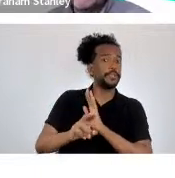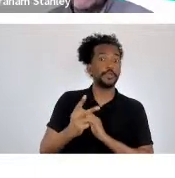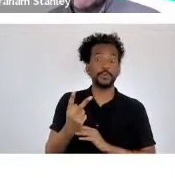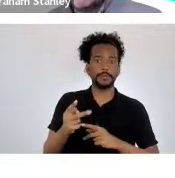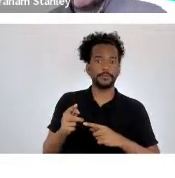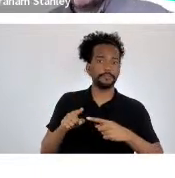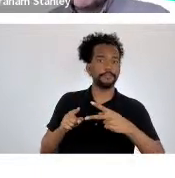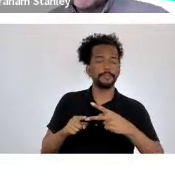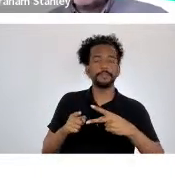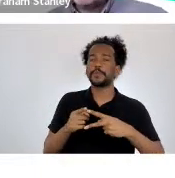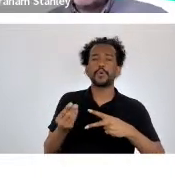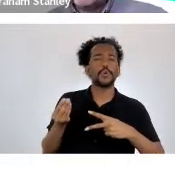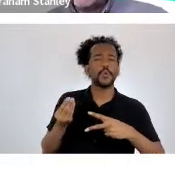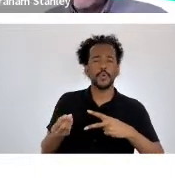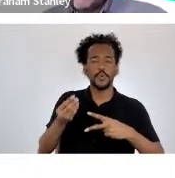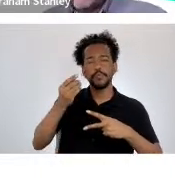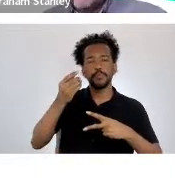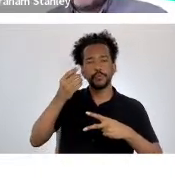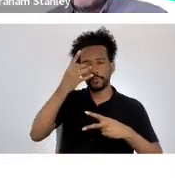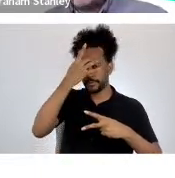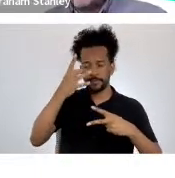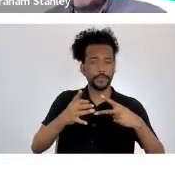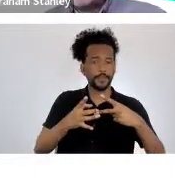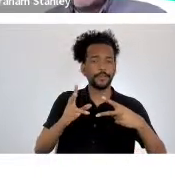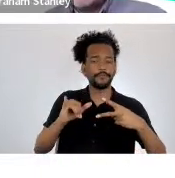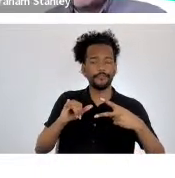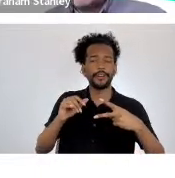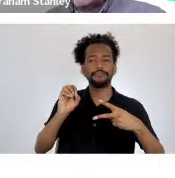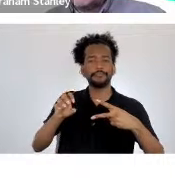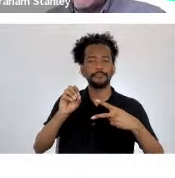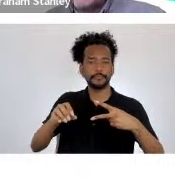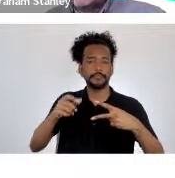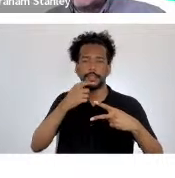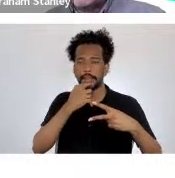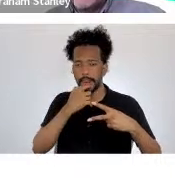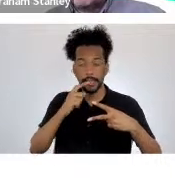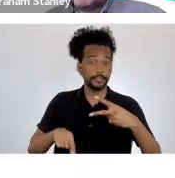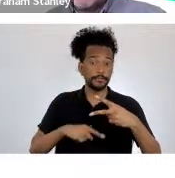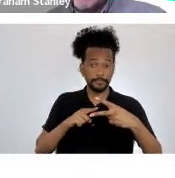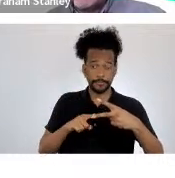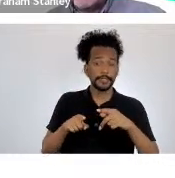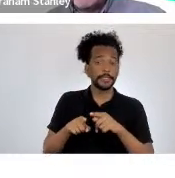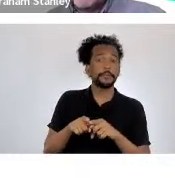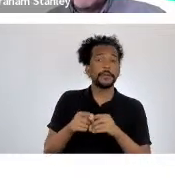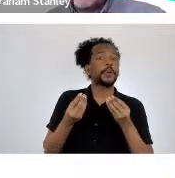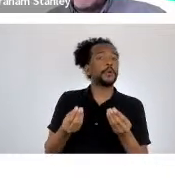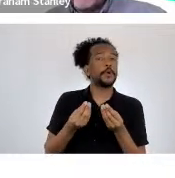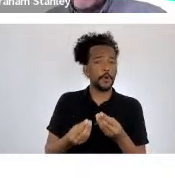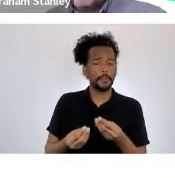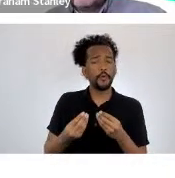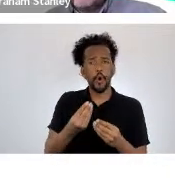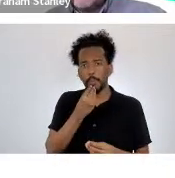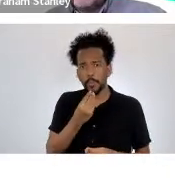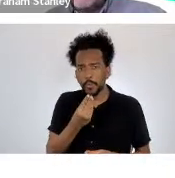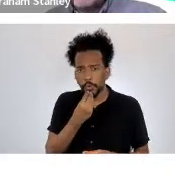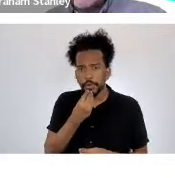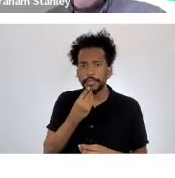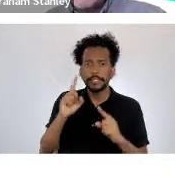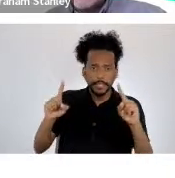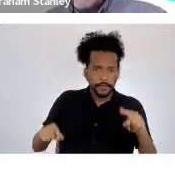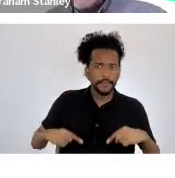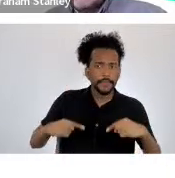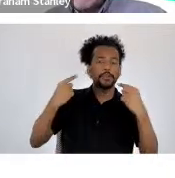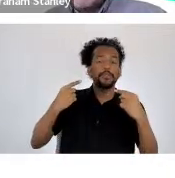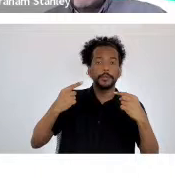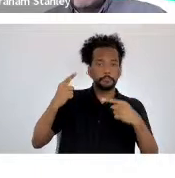language teaching and learning? And two, what are the opportunities, issues, and challenges it presents? Also worth